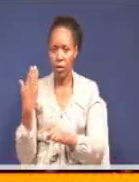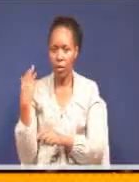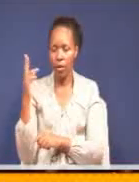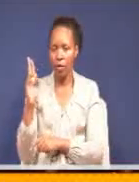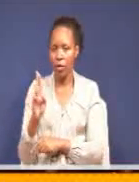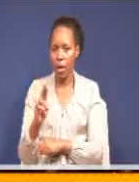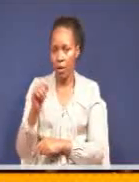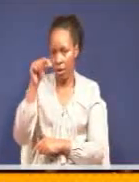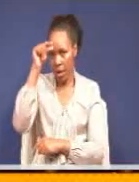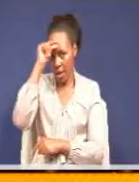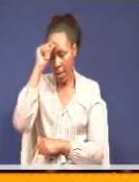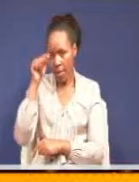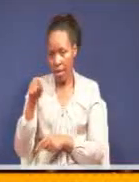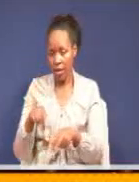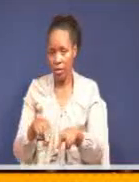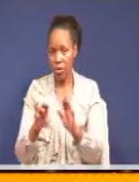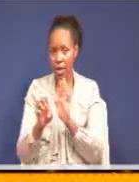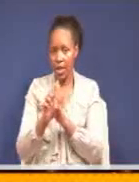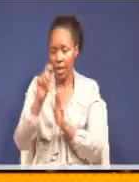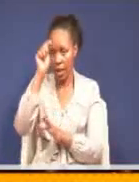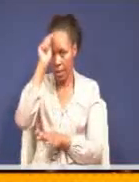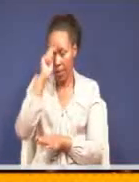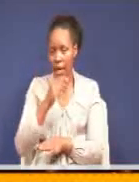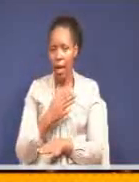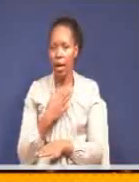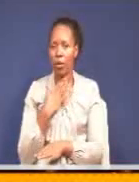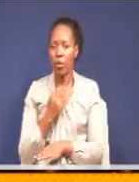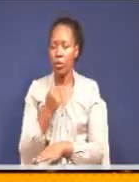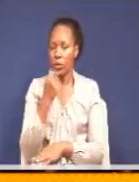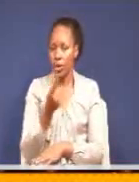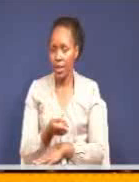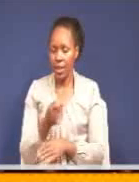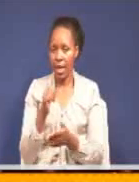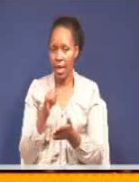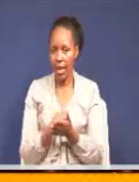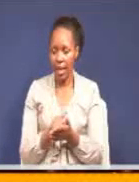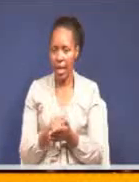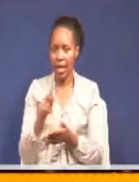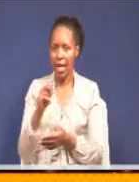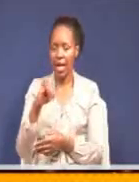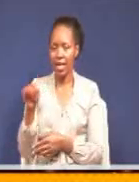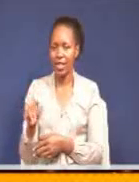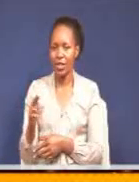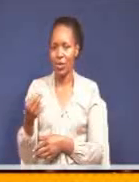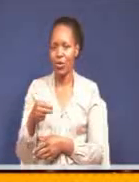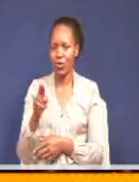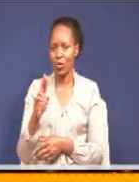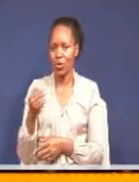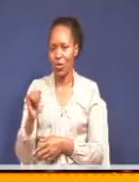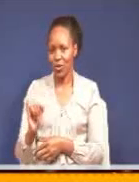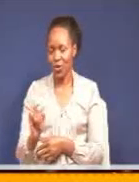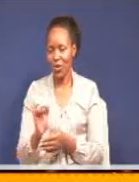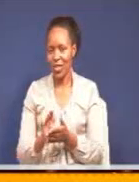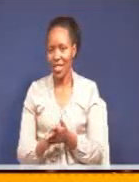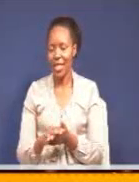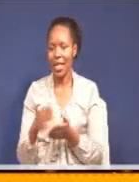Tharaka Nithi, Mr. Speaker, I wish to acknowledge that the Kajiuduthi Irika Chogoria Meru